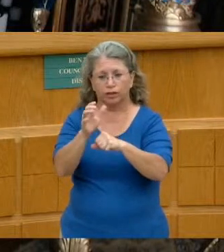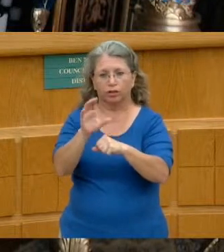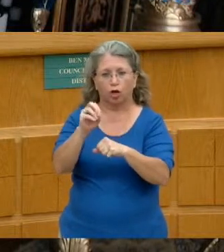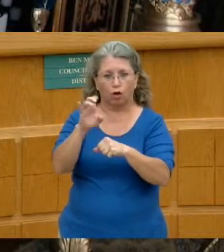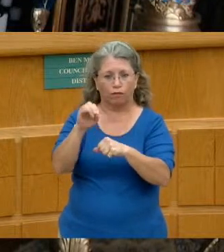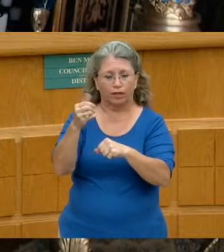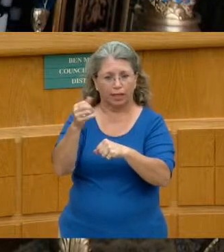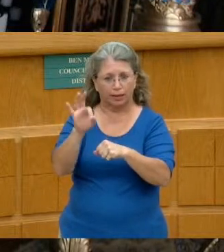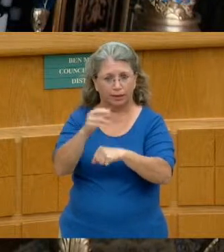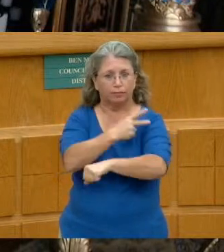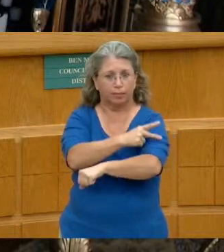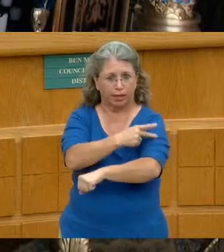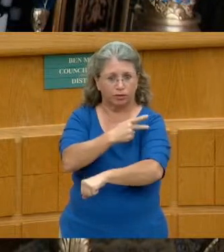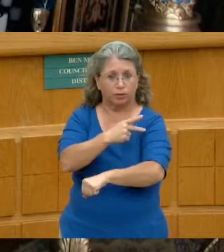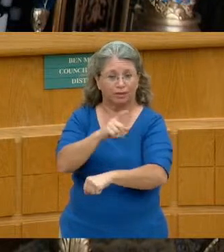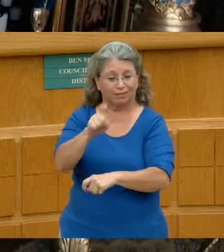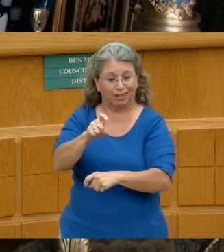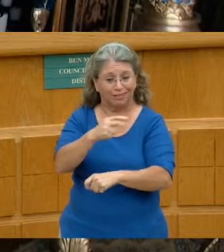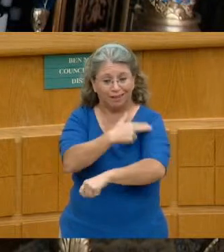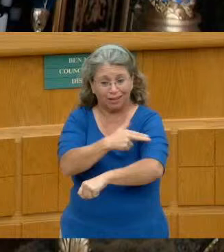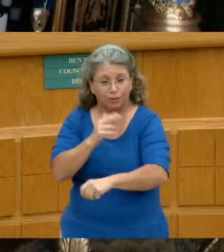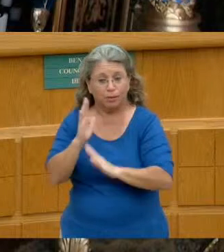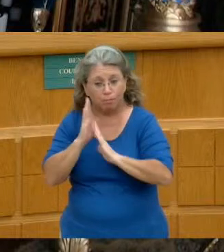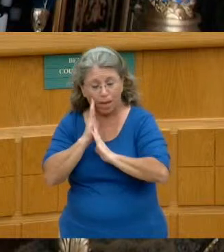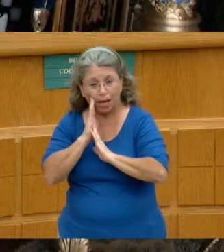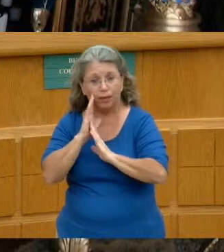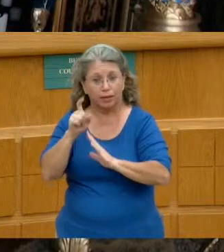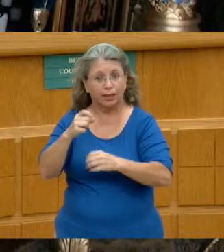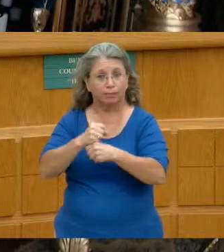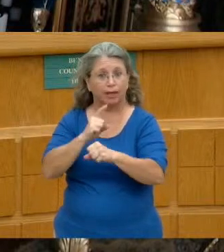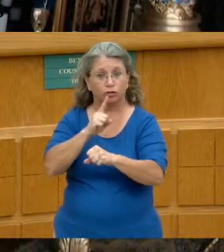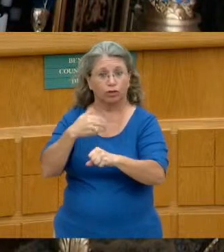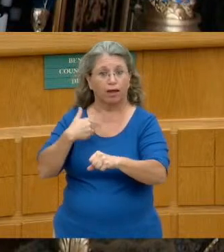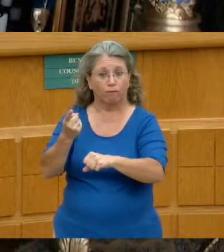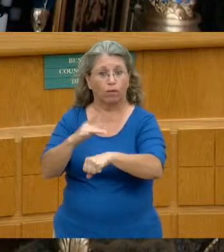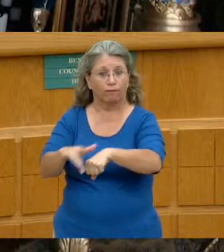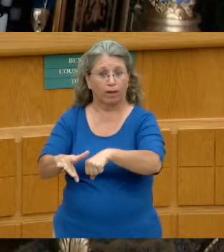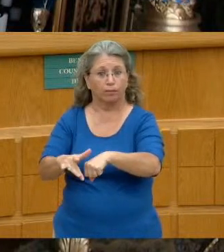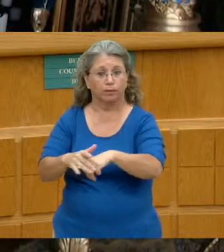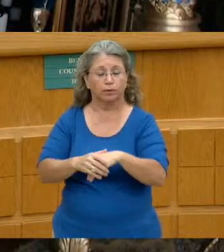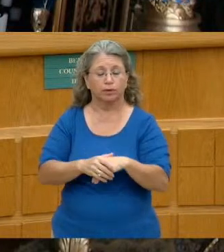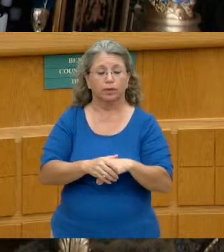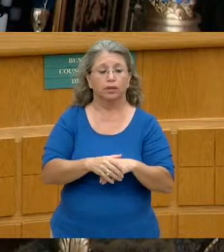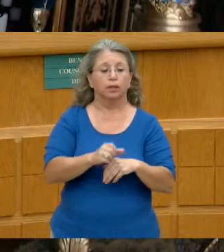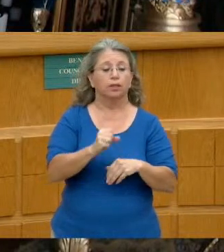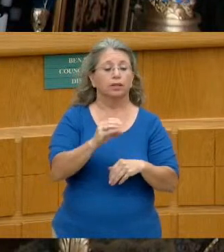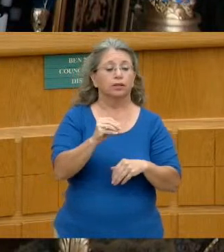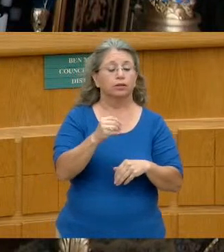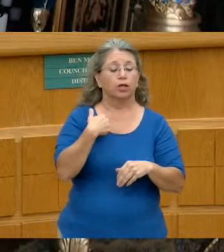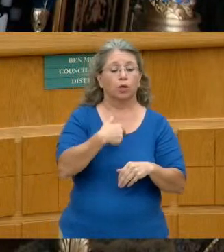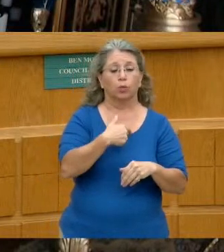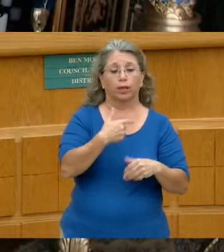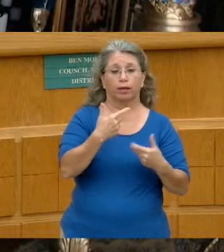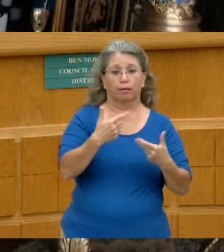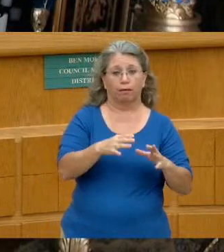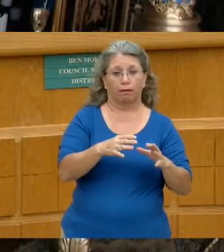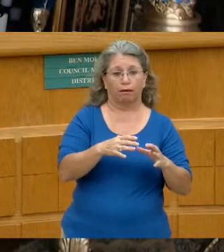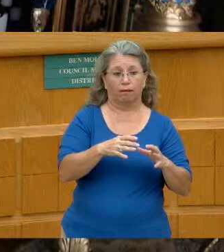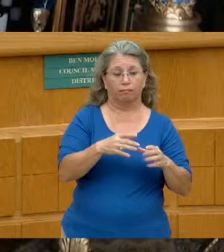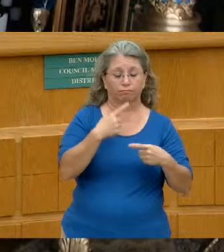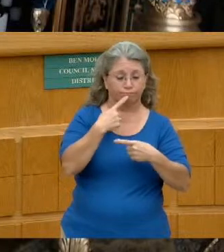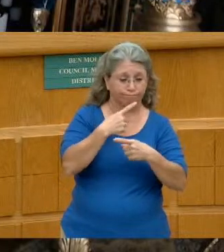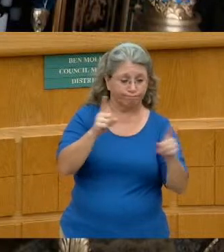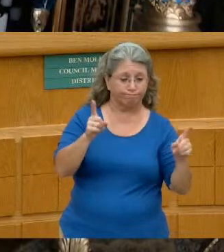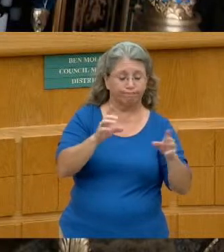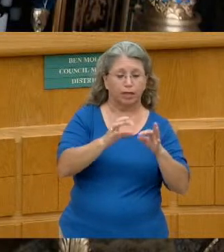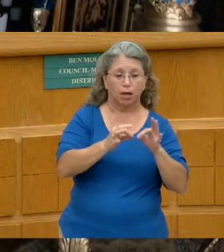know, I said this yesterday, the governor directs all hospitals in these counties to postpone surgeries and procedures that are not immediate or